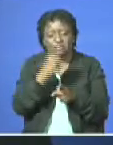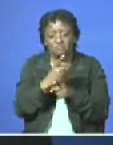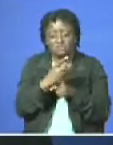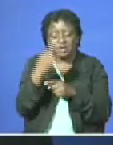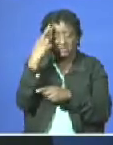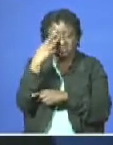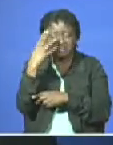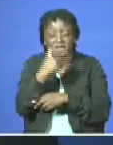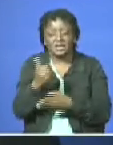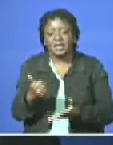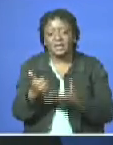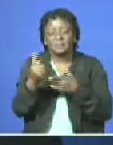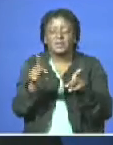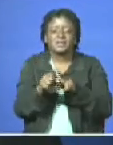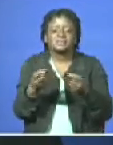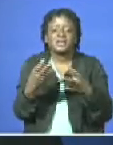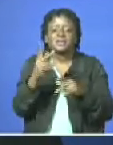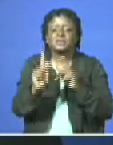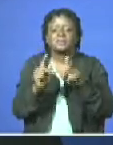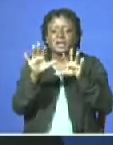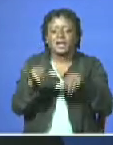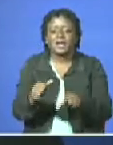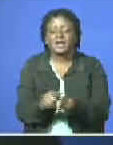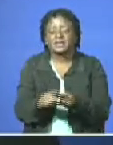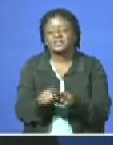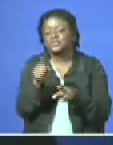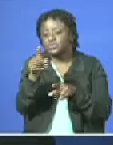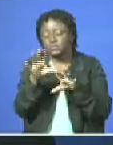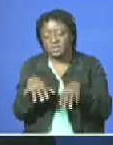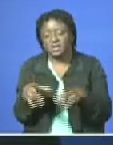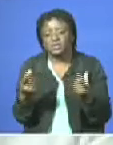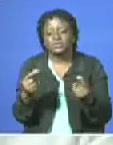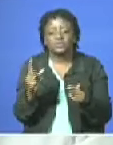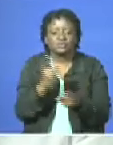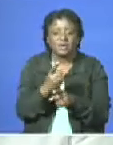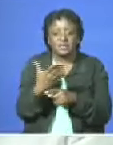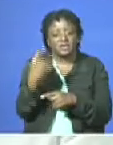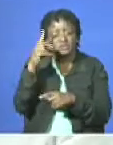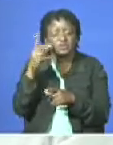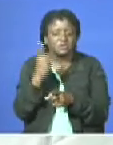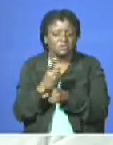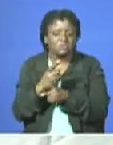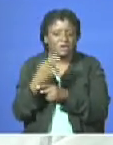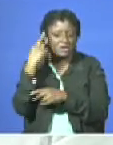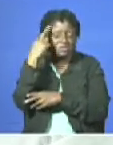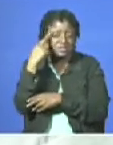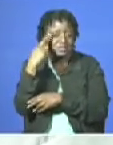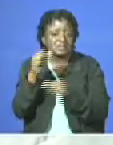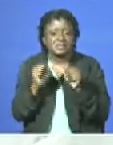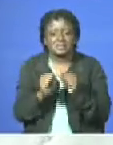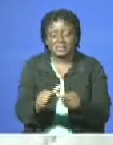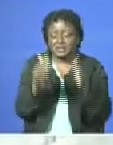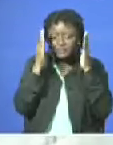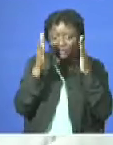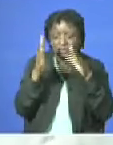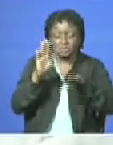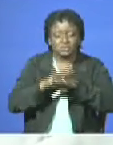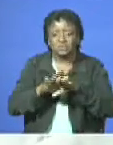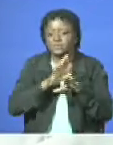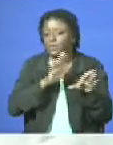way, help as many people as you can do the right things for the right reasons. Stay focused, not to be